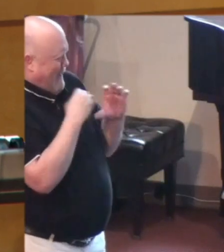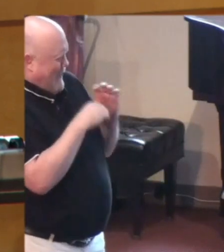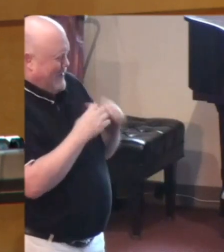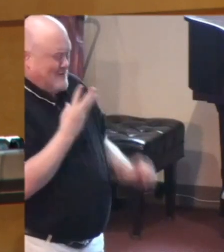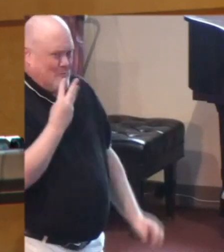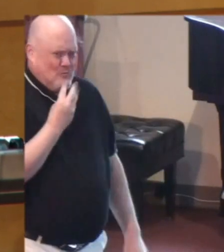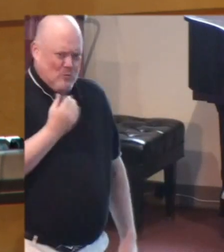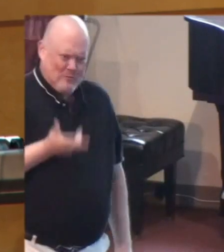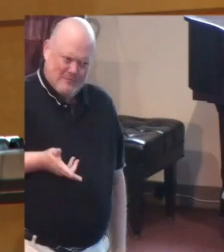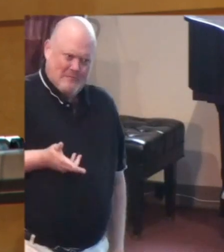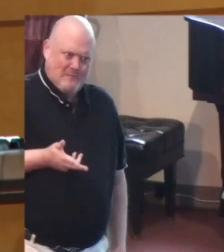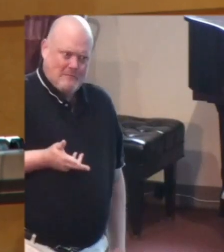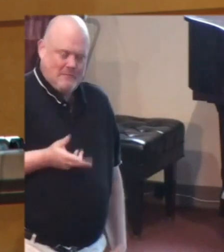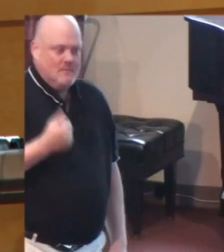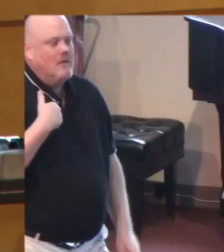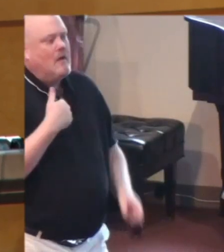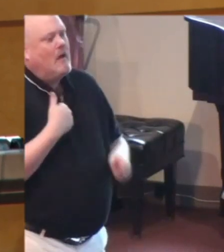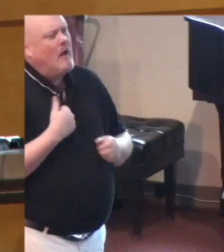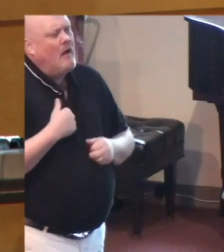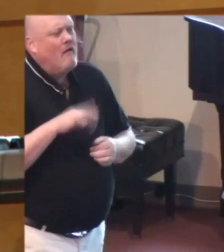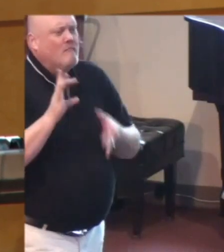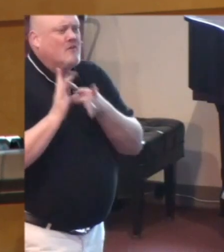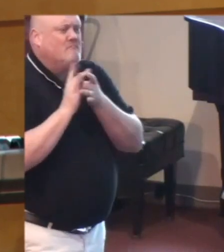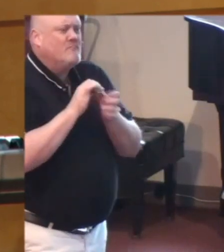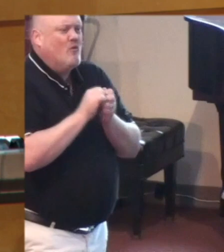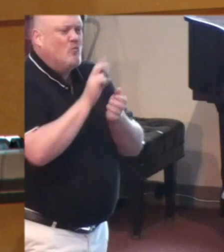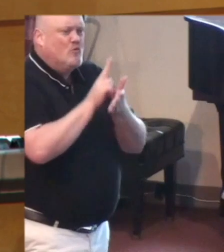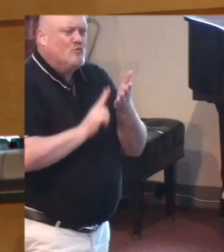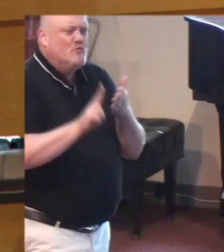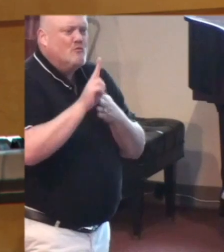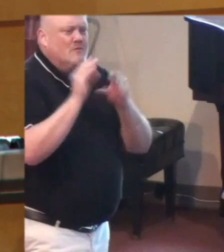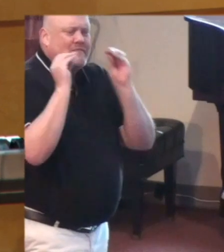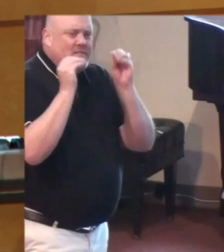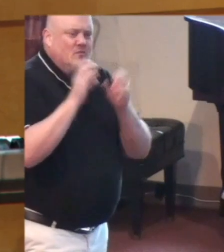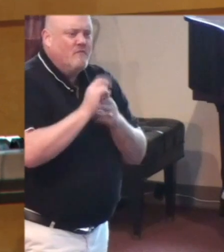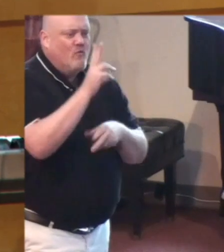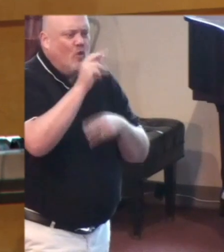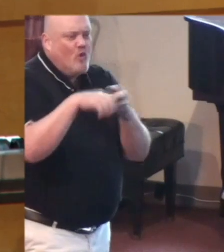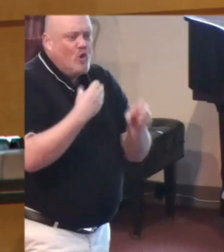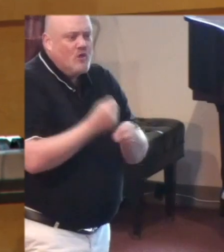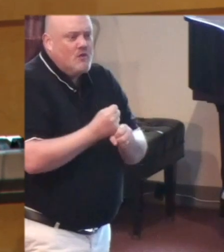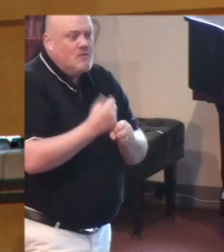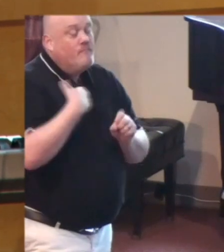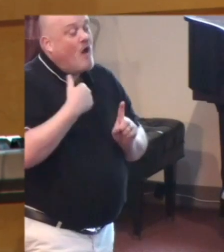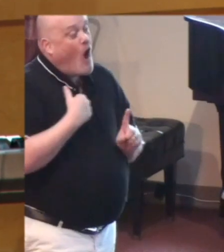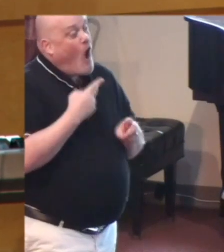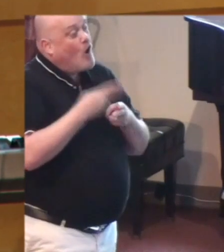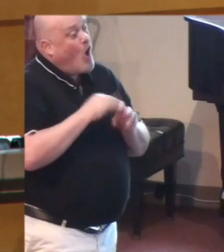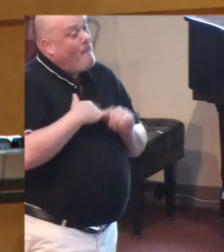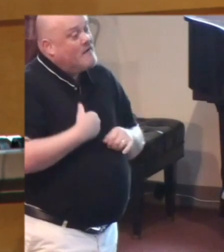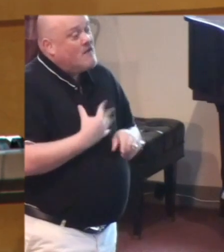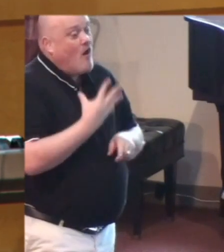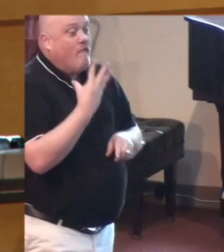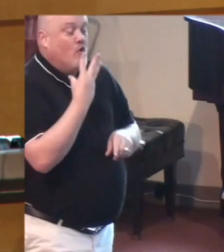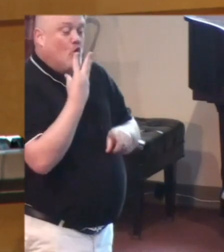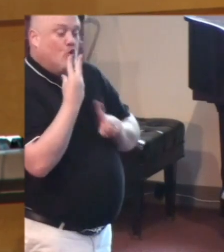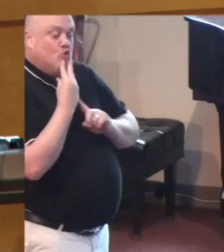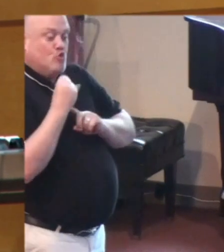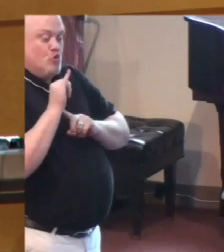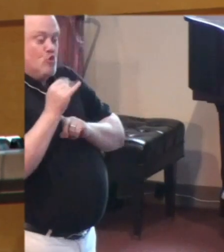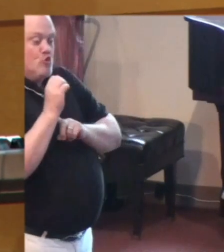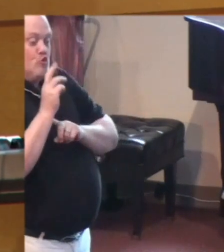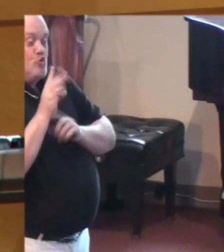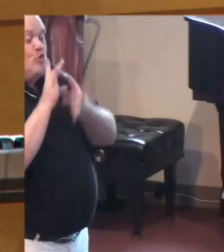And I've been a student of Unity teachings for 30 years, so I call myself a Junity person.